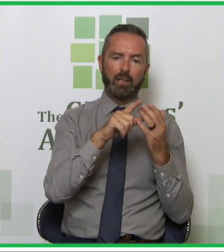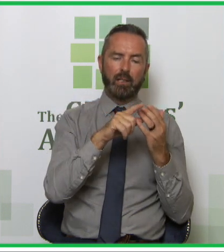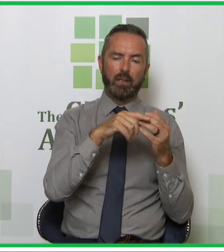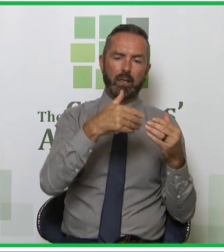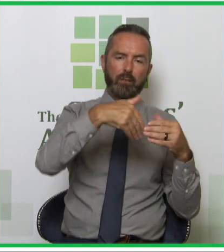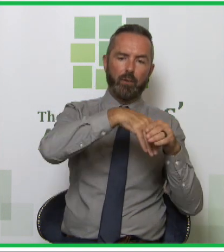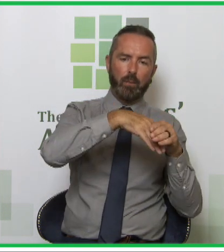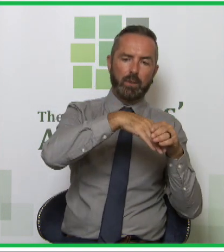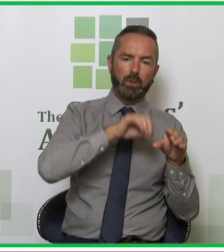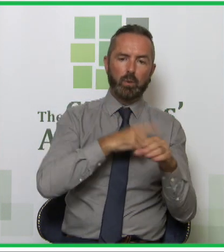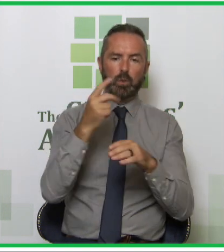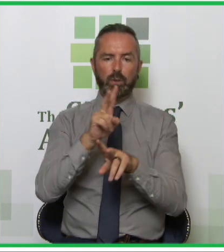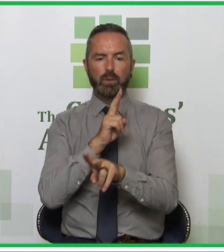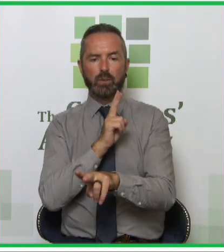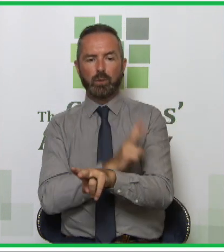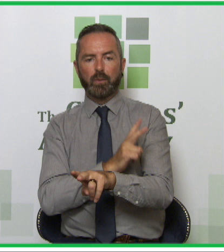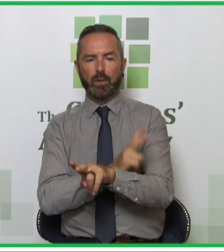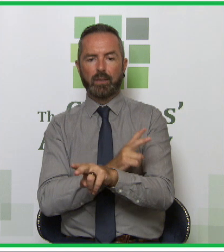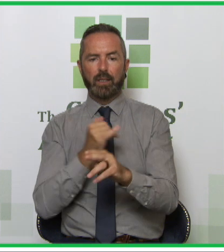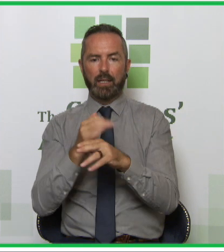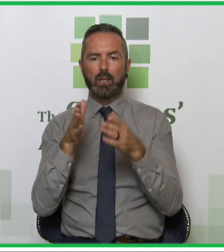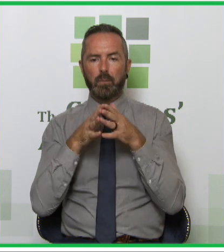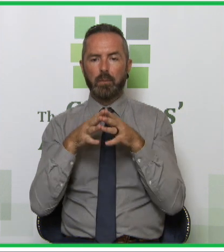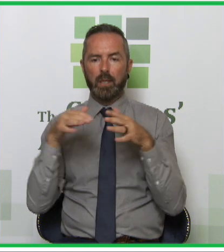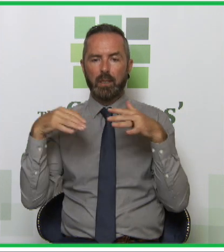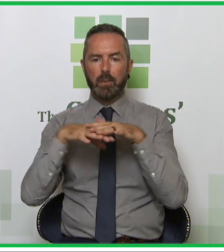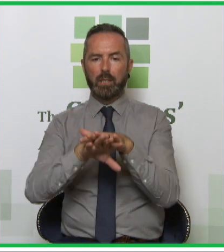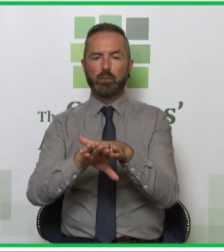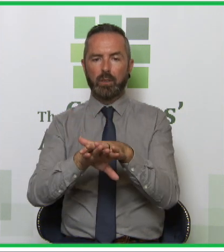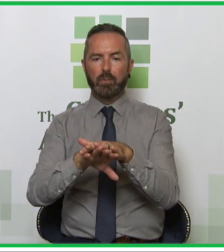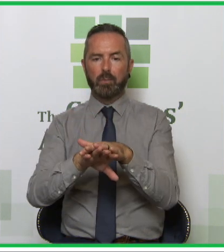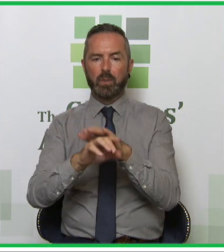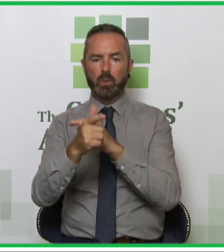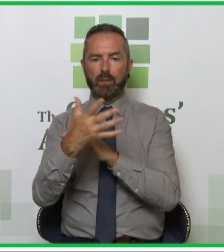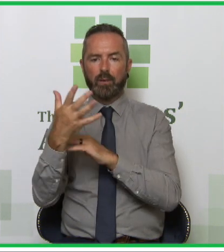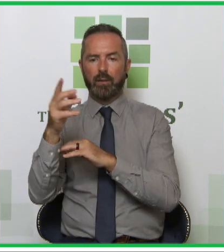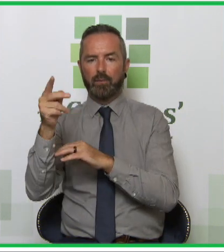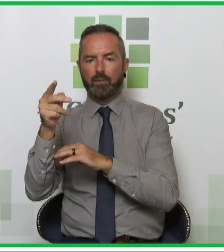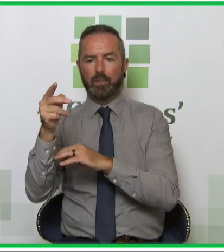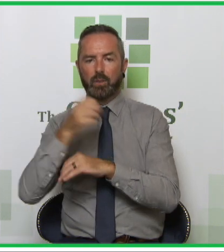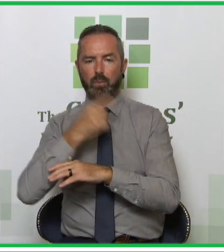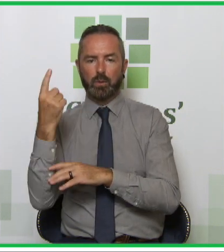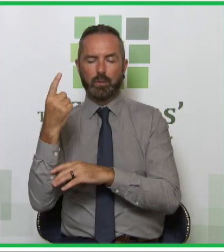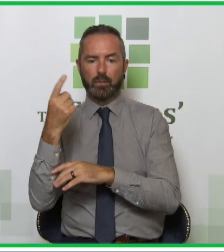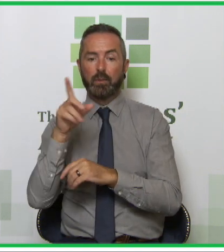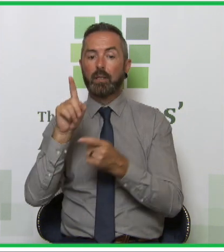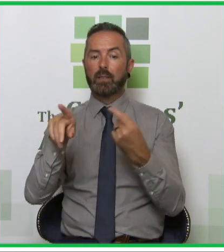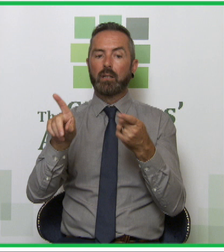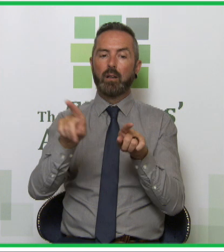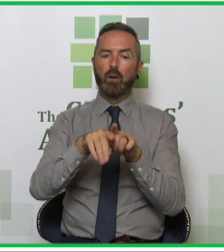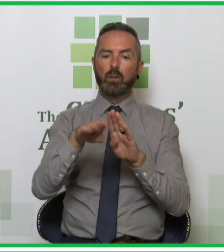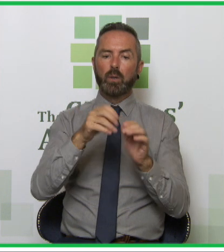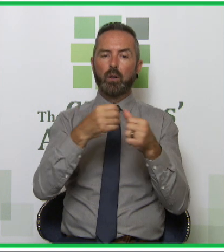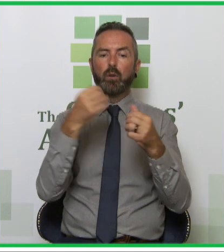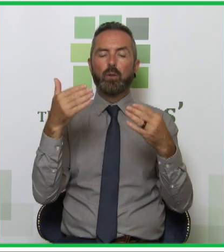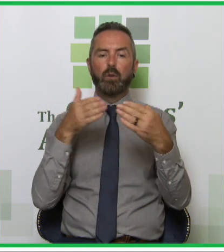participants to one supervisor. Within the mainstream CE schemes, it's 25 to 1. And this is in recognition of the additional barriers to employment and personal development